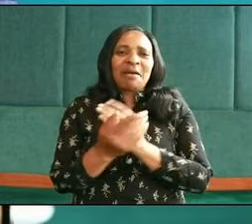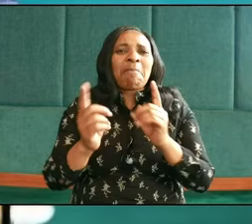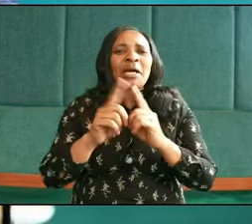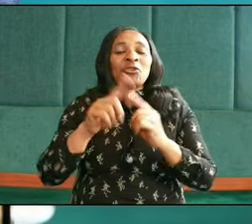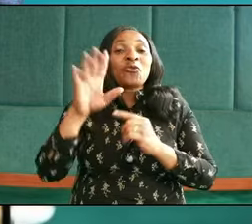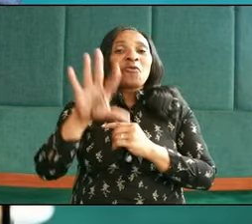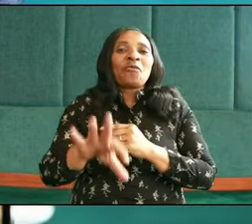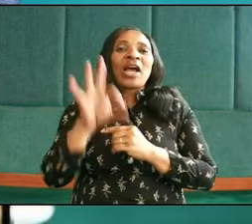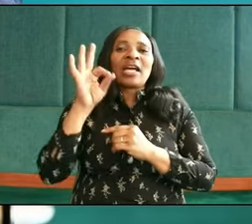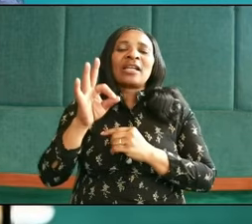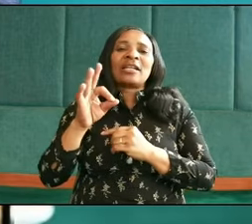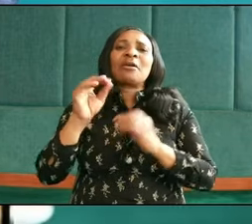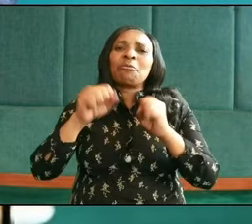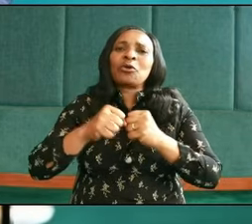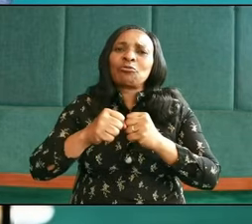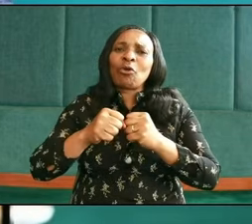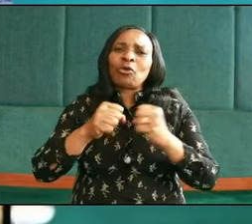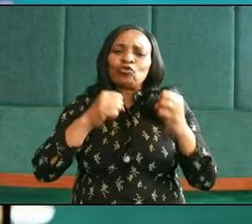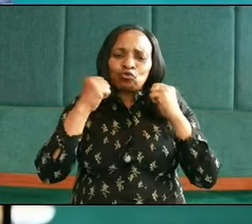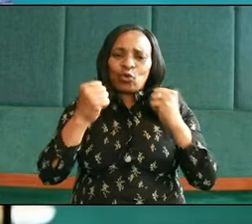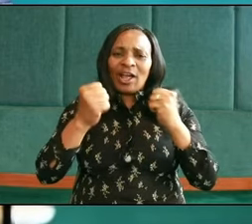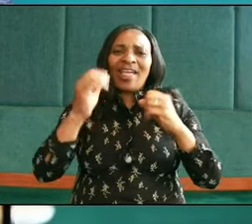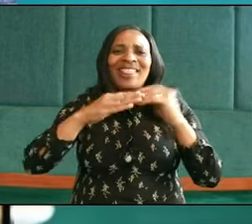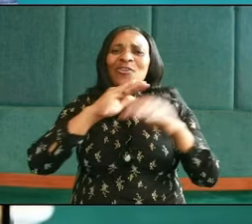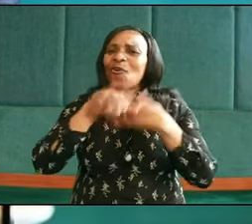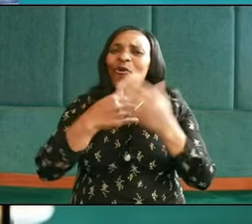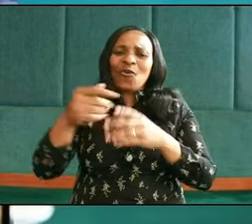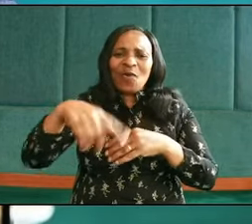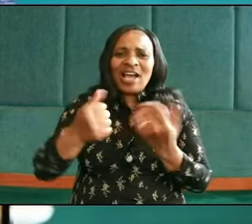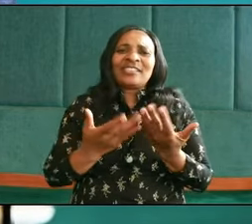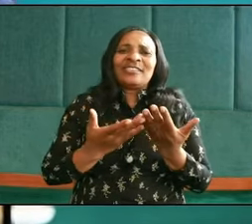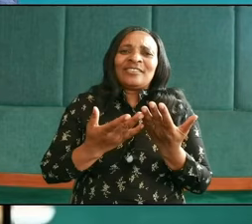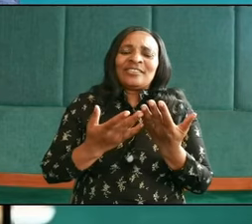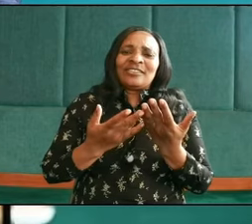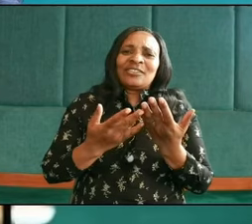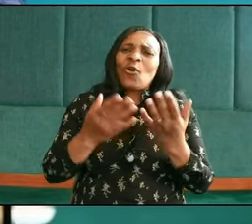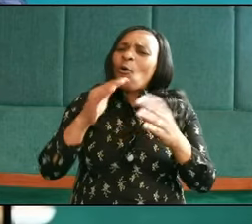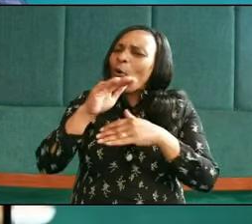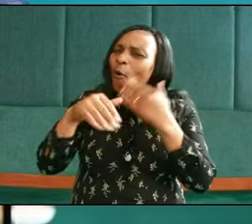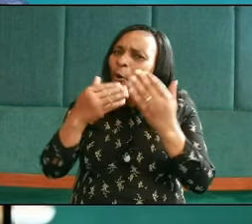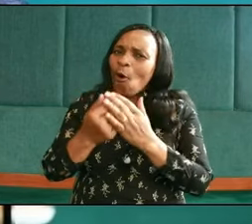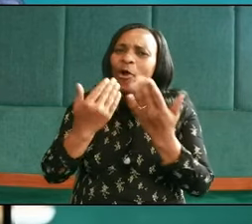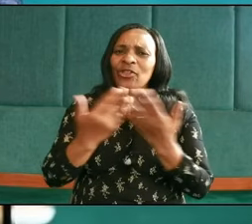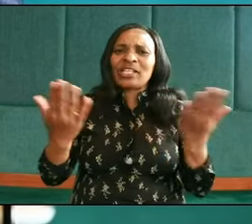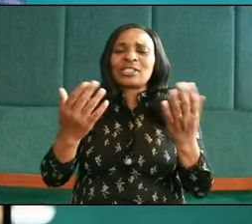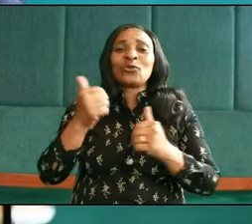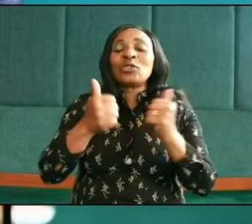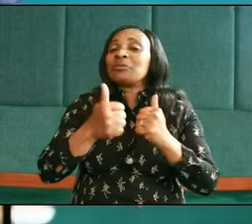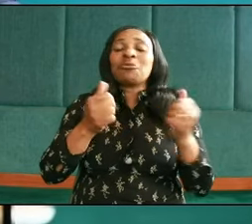you find she's praying, but at home, tests that are not heading